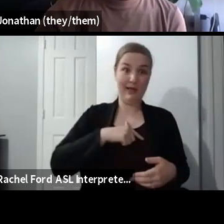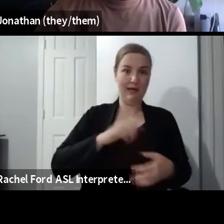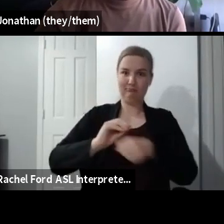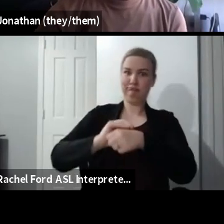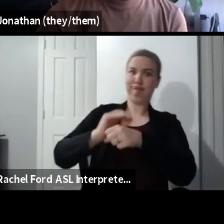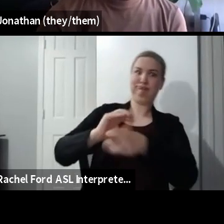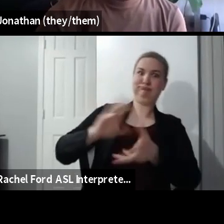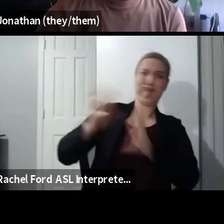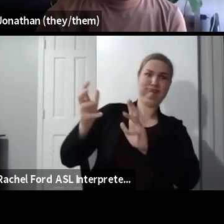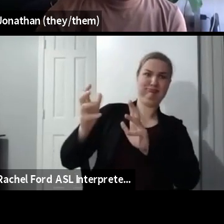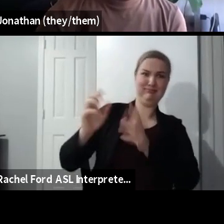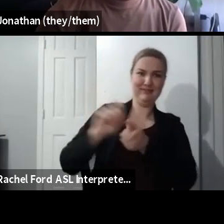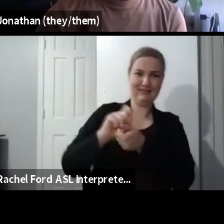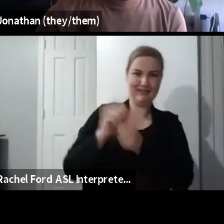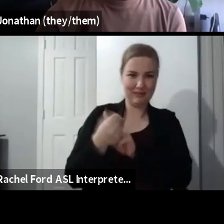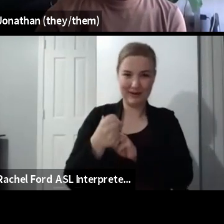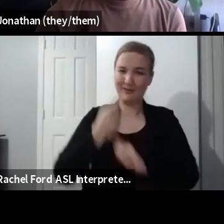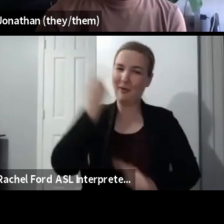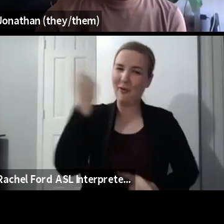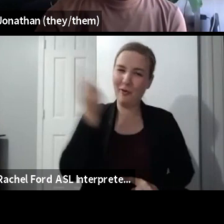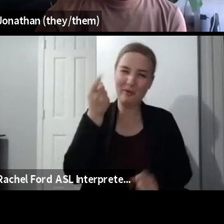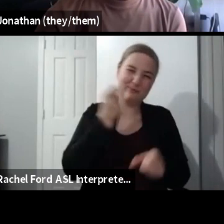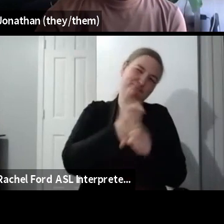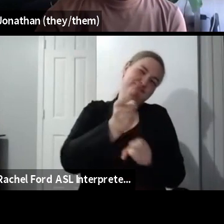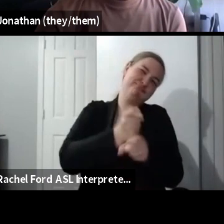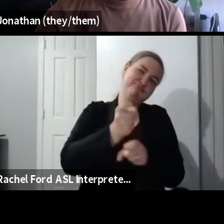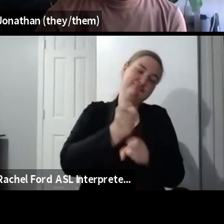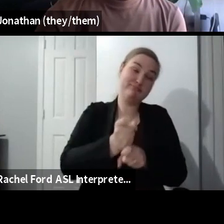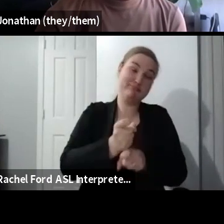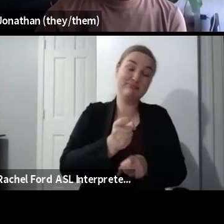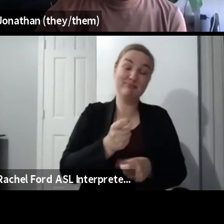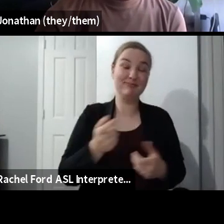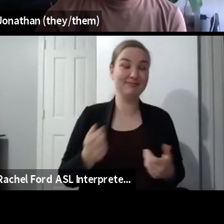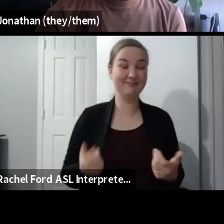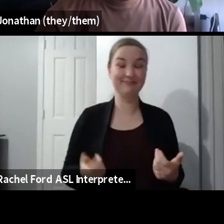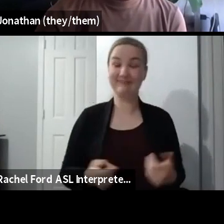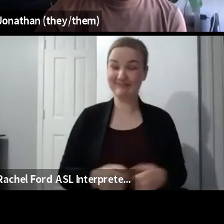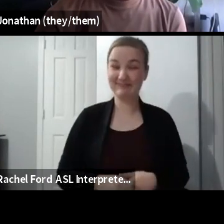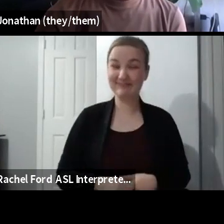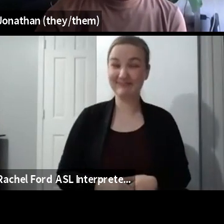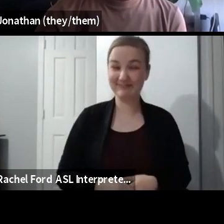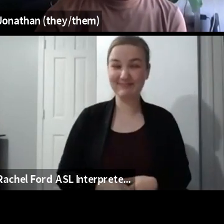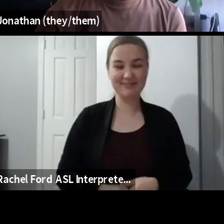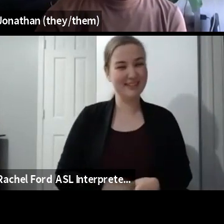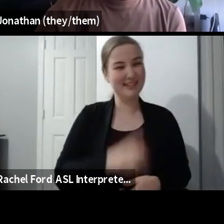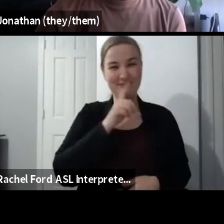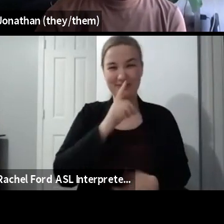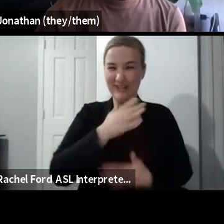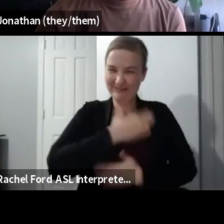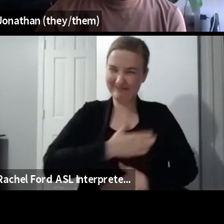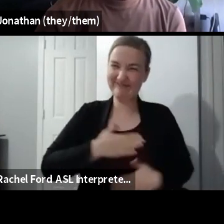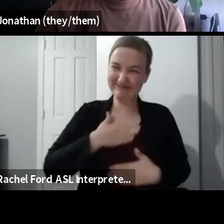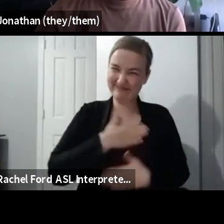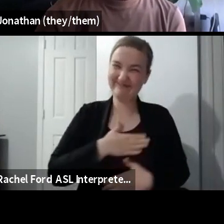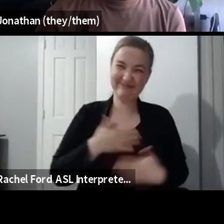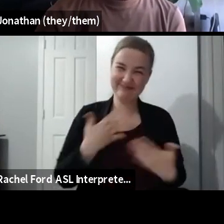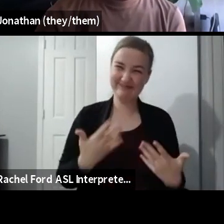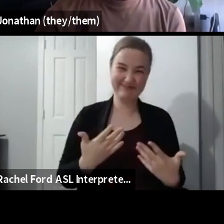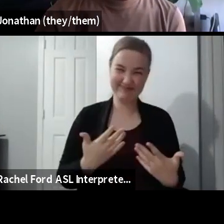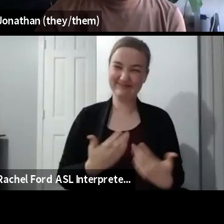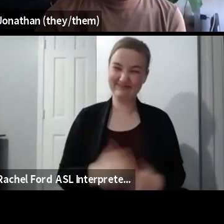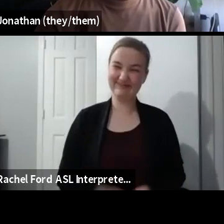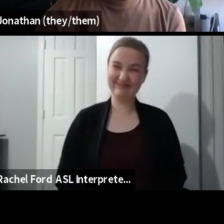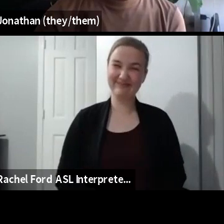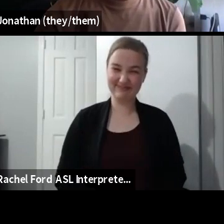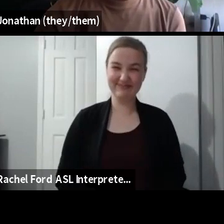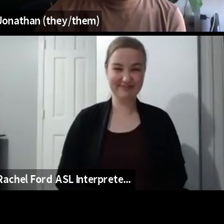really are challenging for us, but we come out of it laughing, and it's the most pleasurable thing that I experience